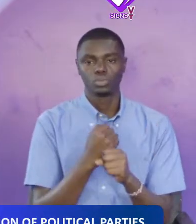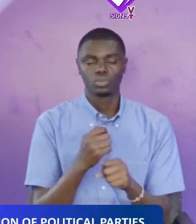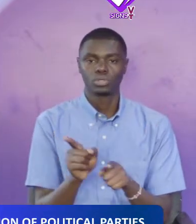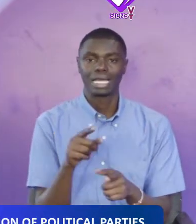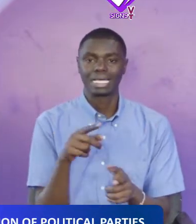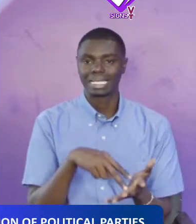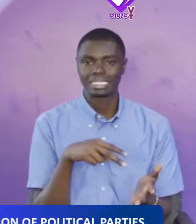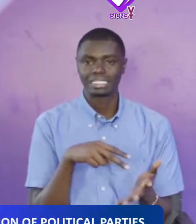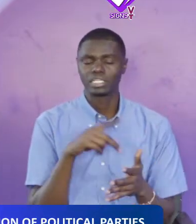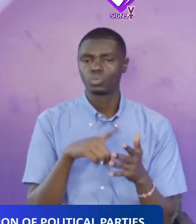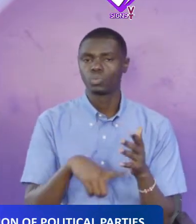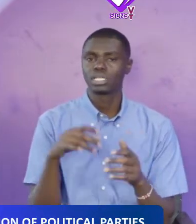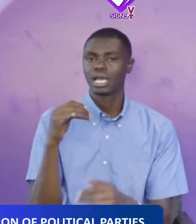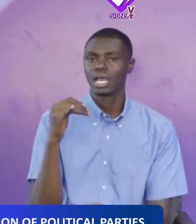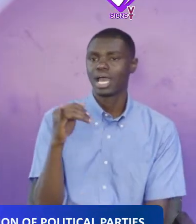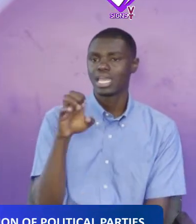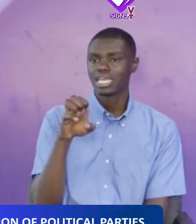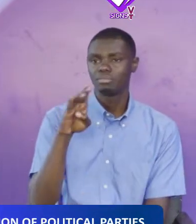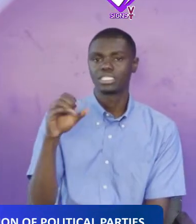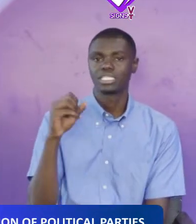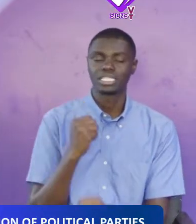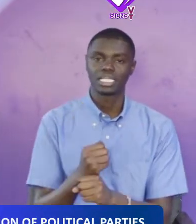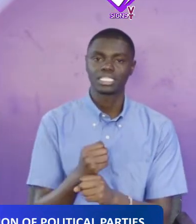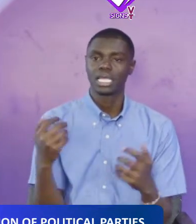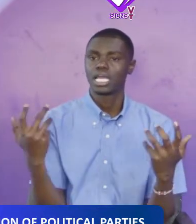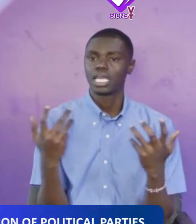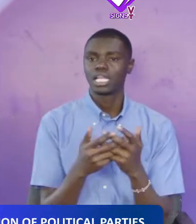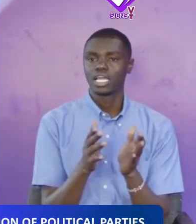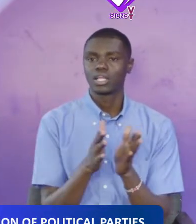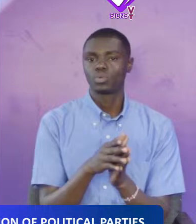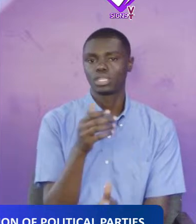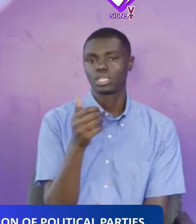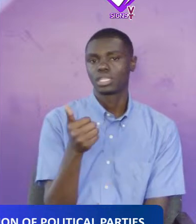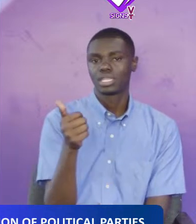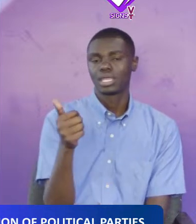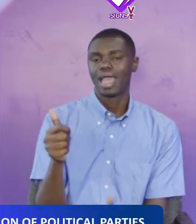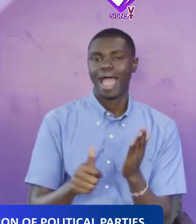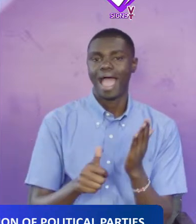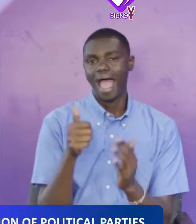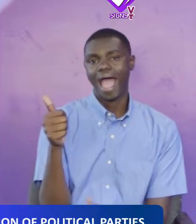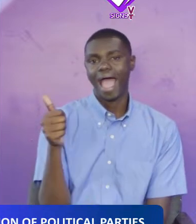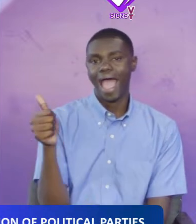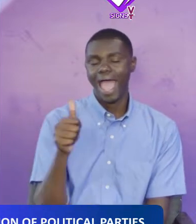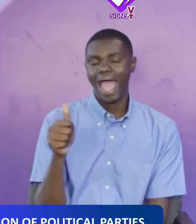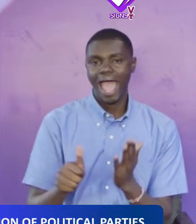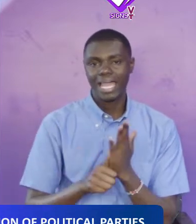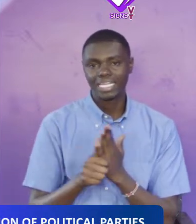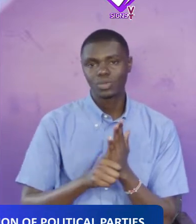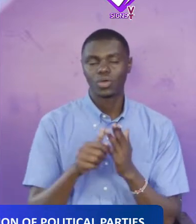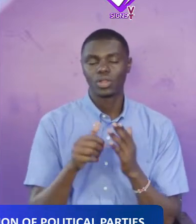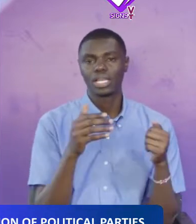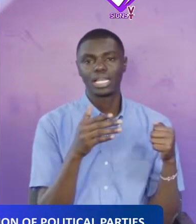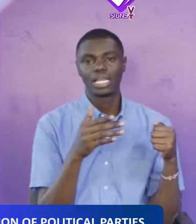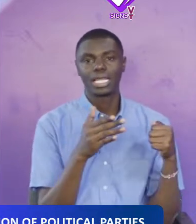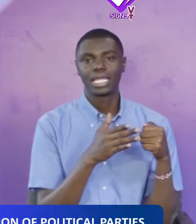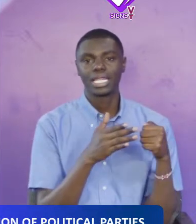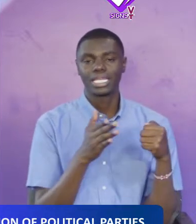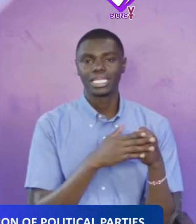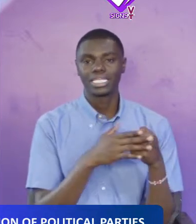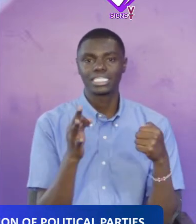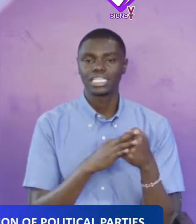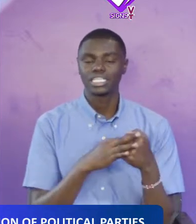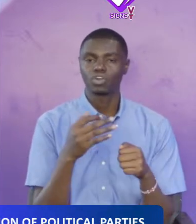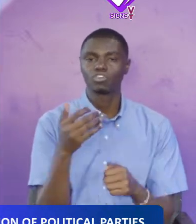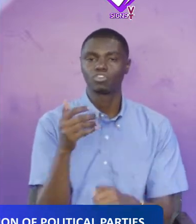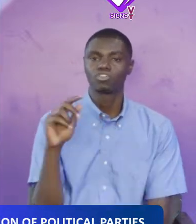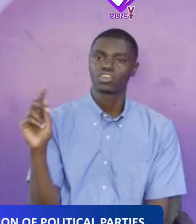course, what IBC does in line with Article 88 of the Constitution of Kenya 2010. Yeah. If you do